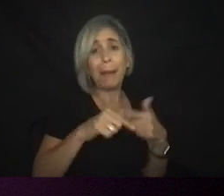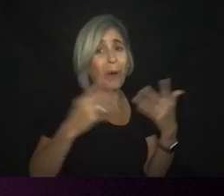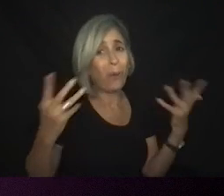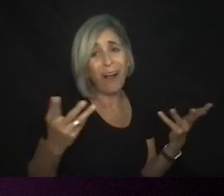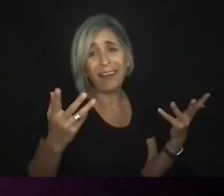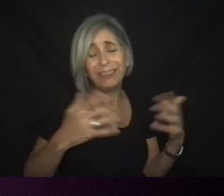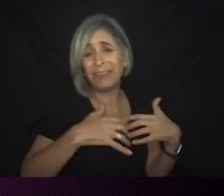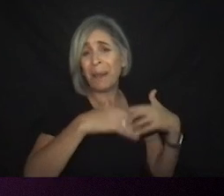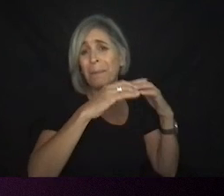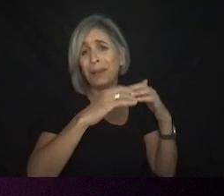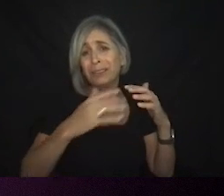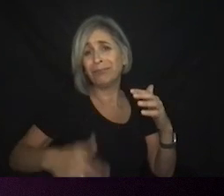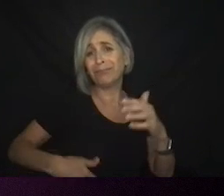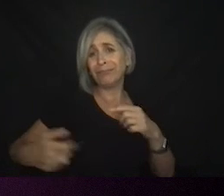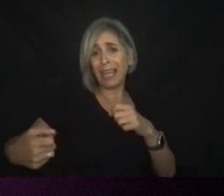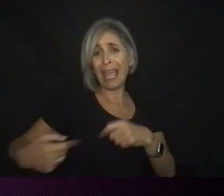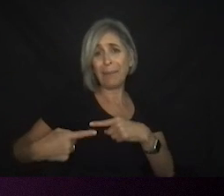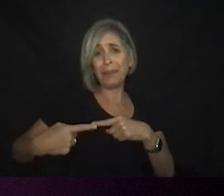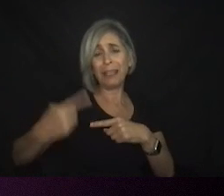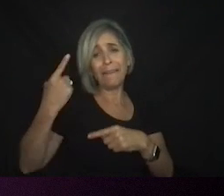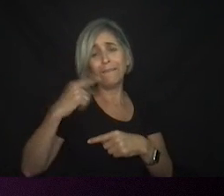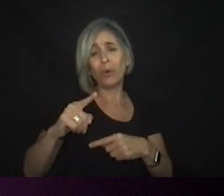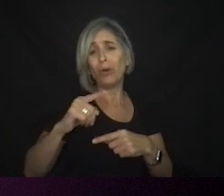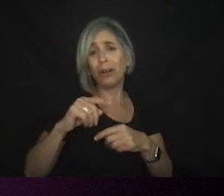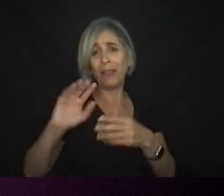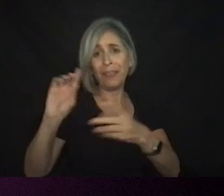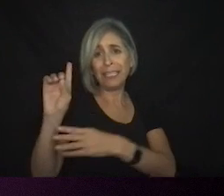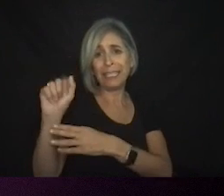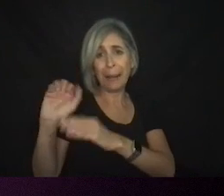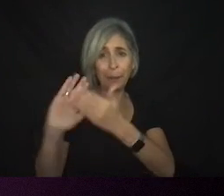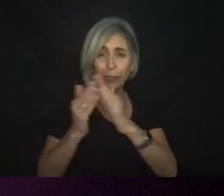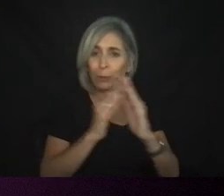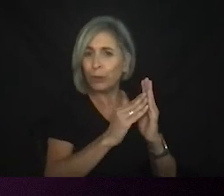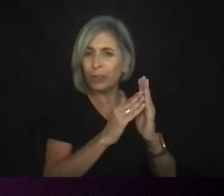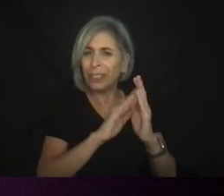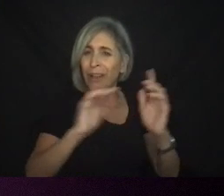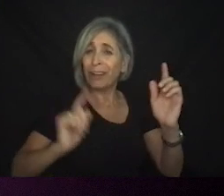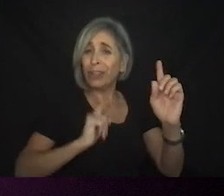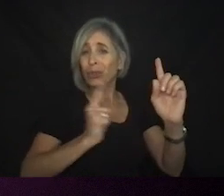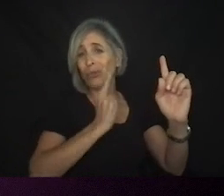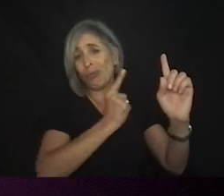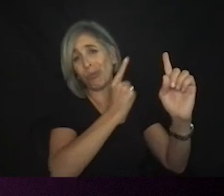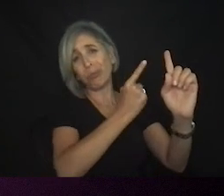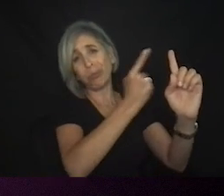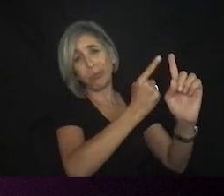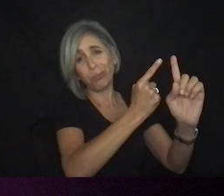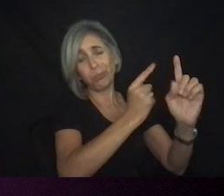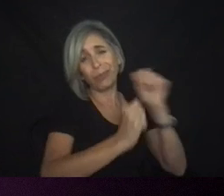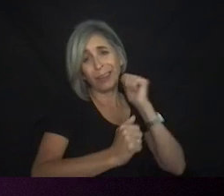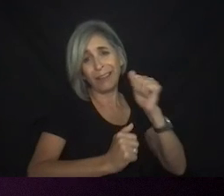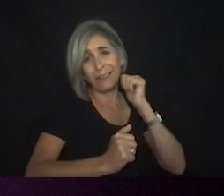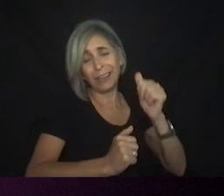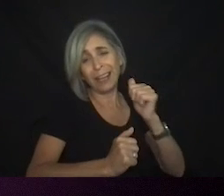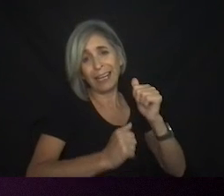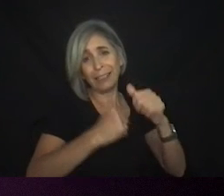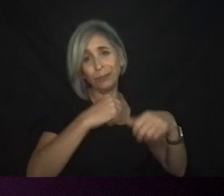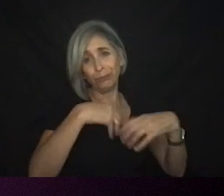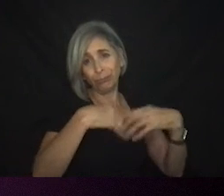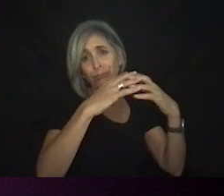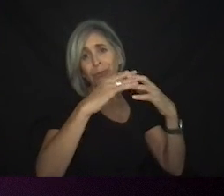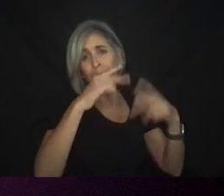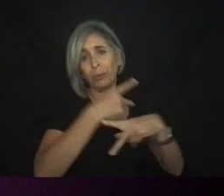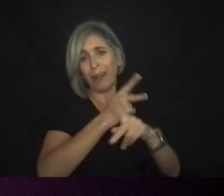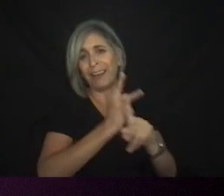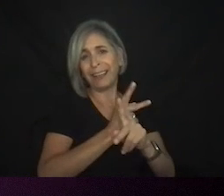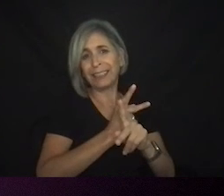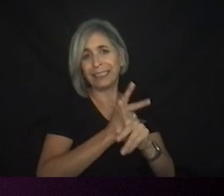our empathy for the disabled community so that we're striving every day to build products that reach these accessibility